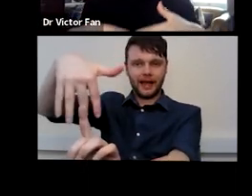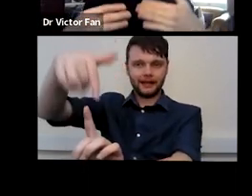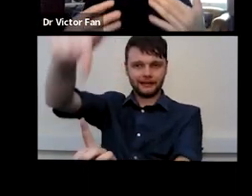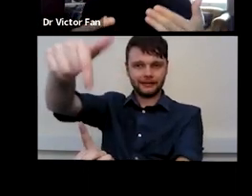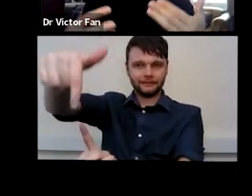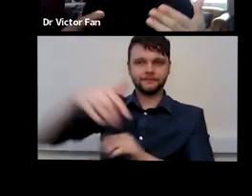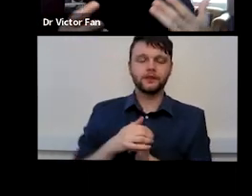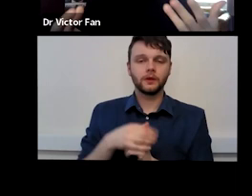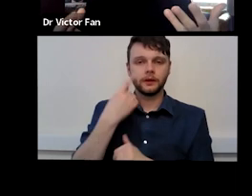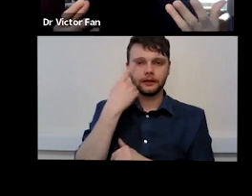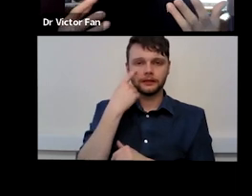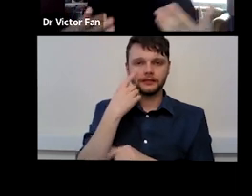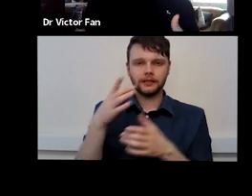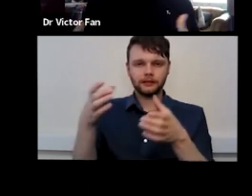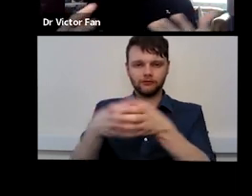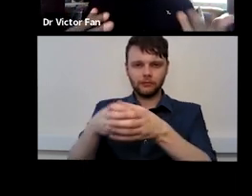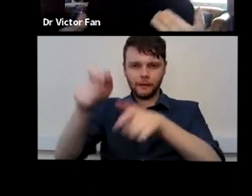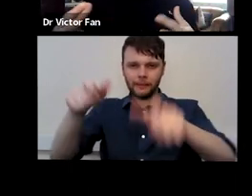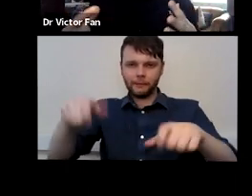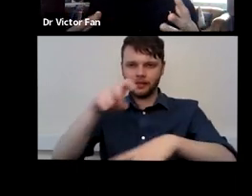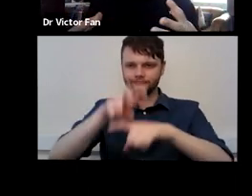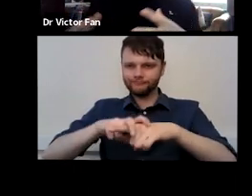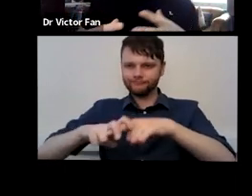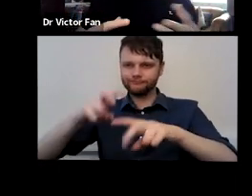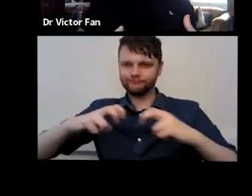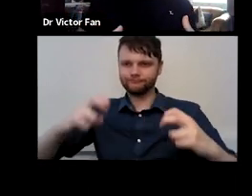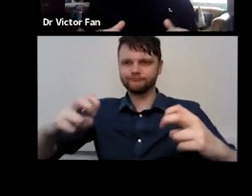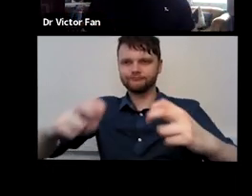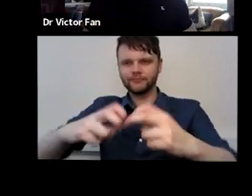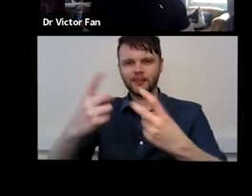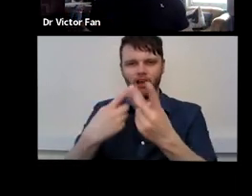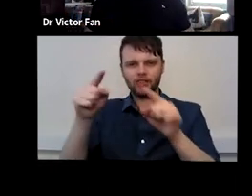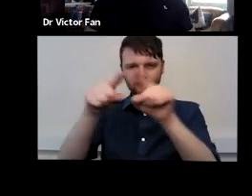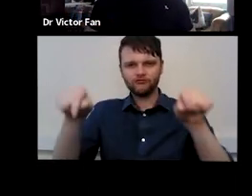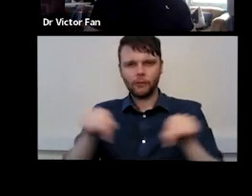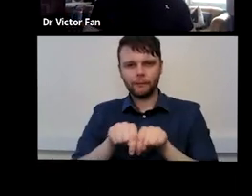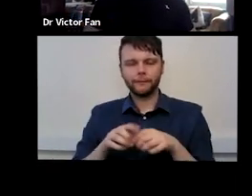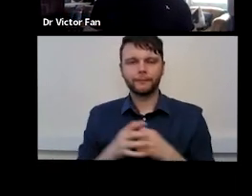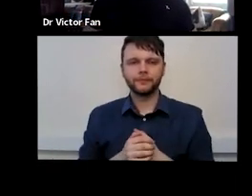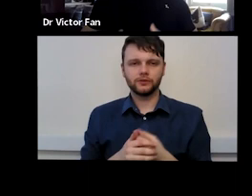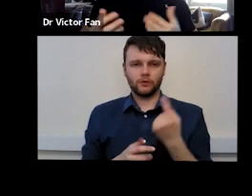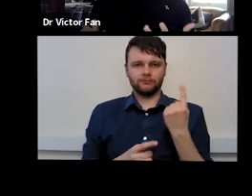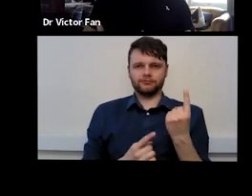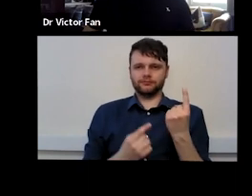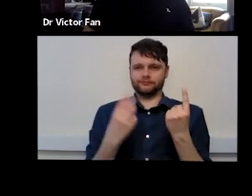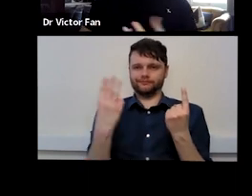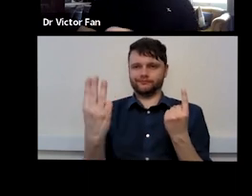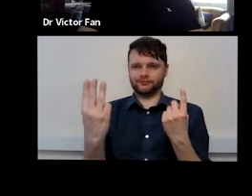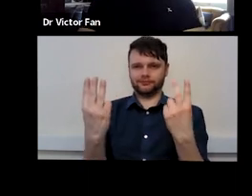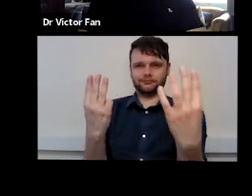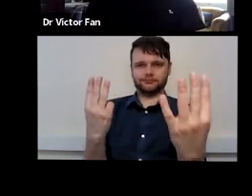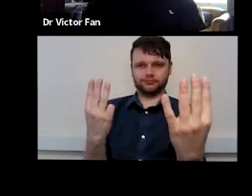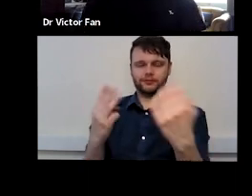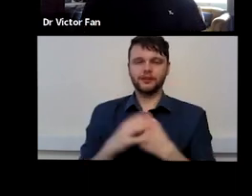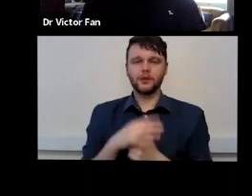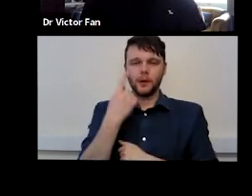where we see a bunch of people socializing in another room. And so in this entire shot, you